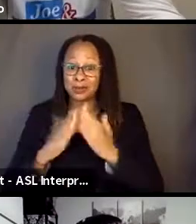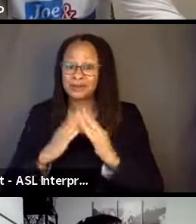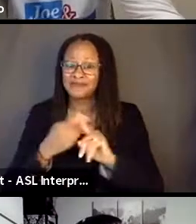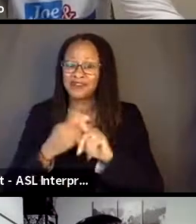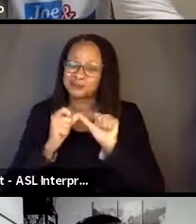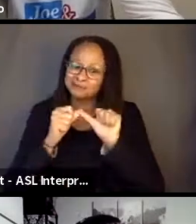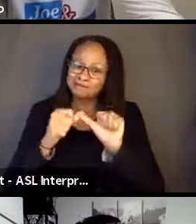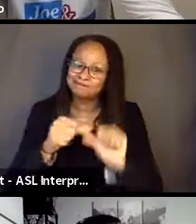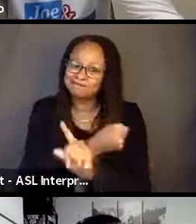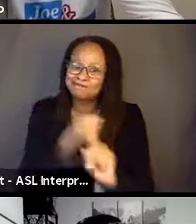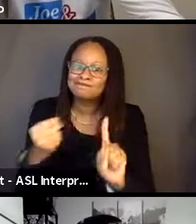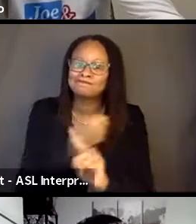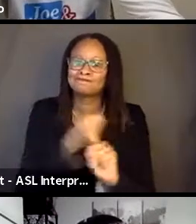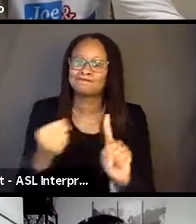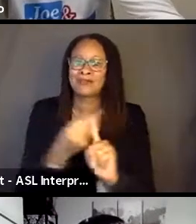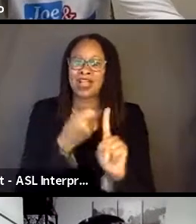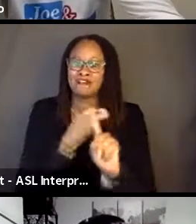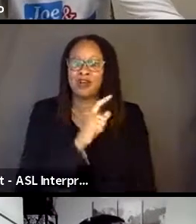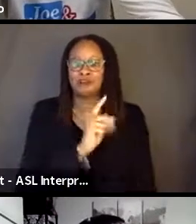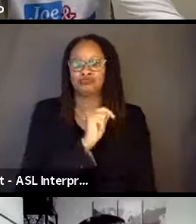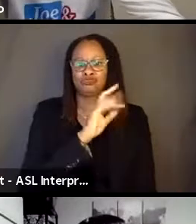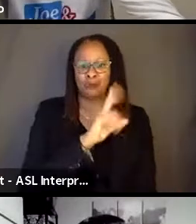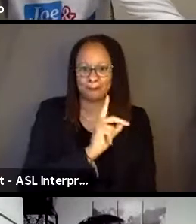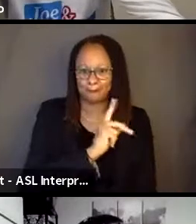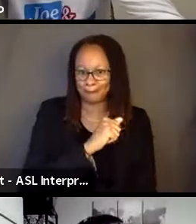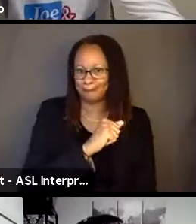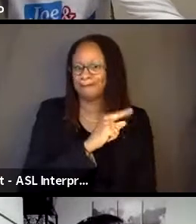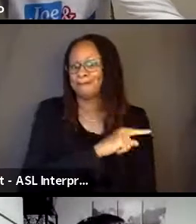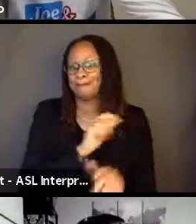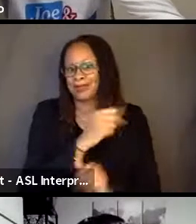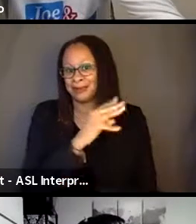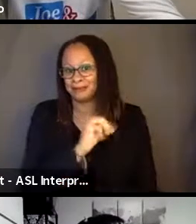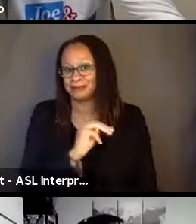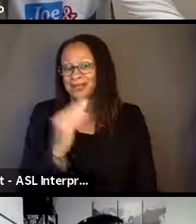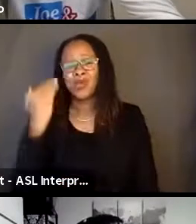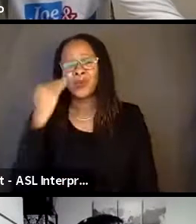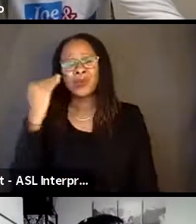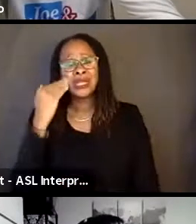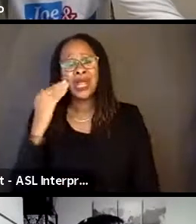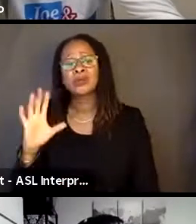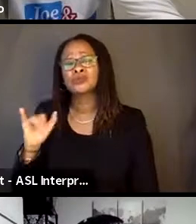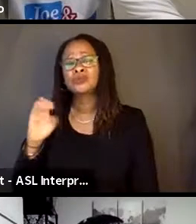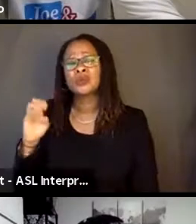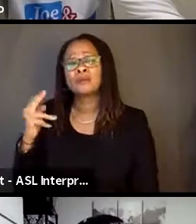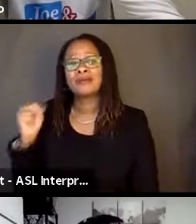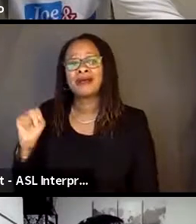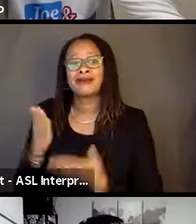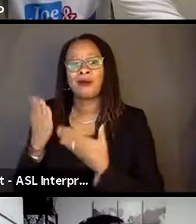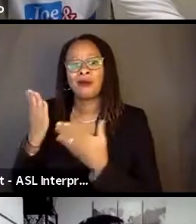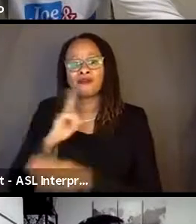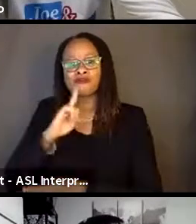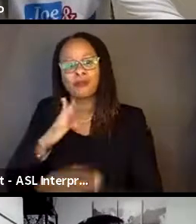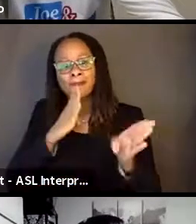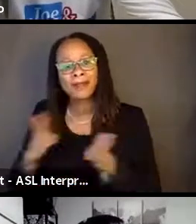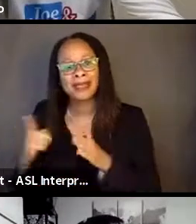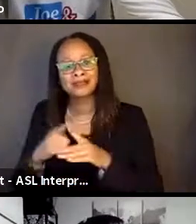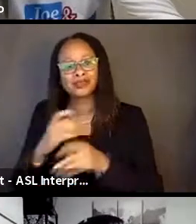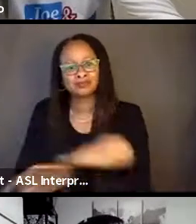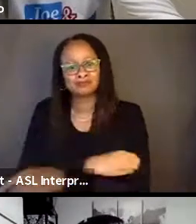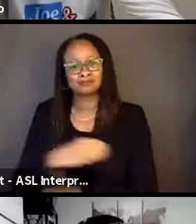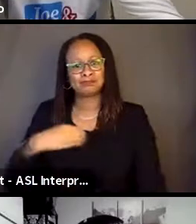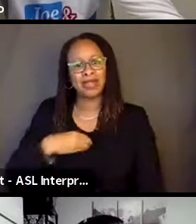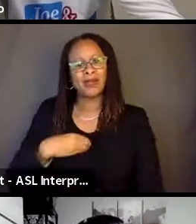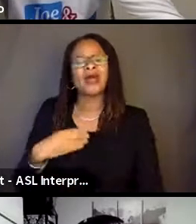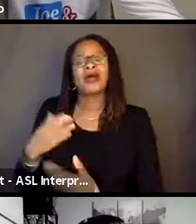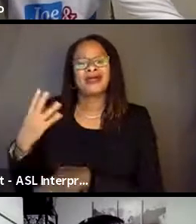constant attacks from the Trump administration. We know that Joe Biden offers a real plan to empower Hispanic